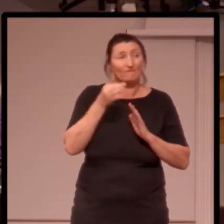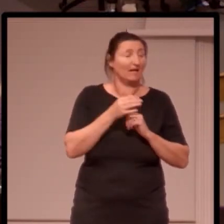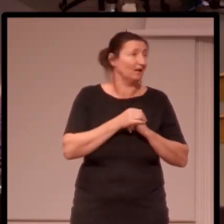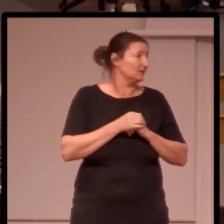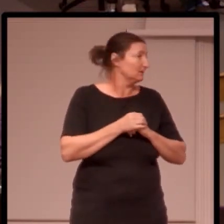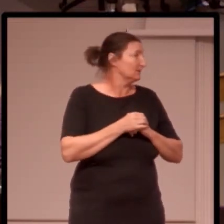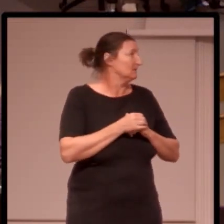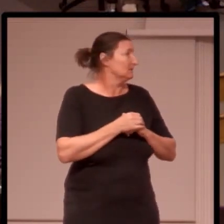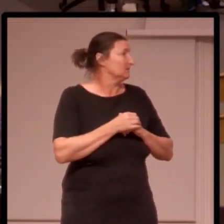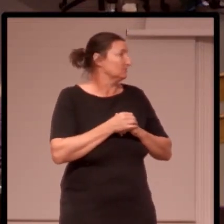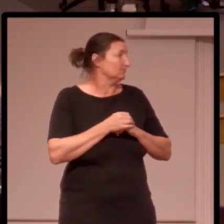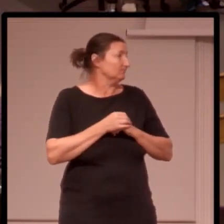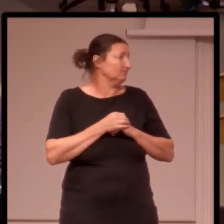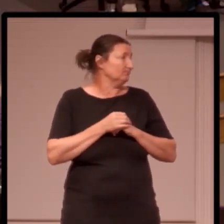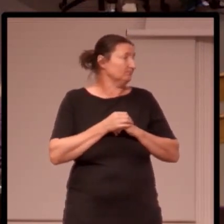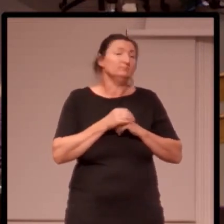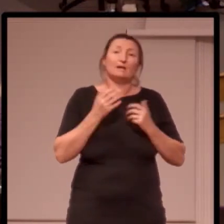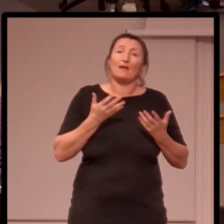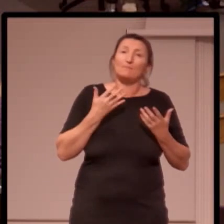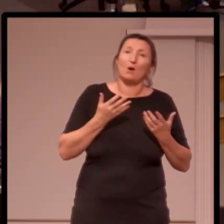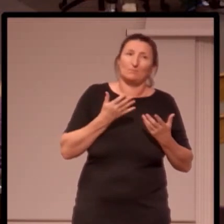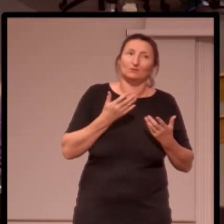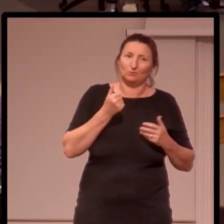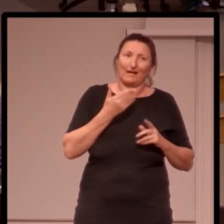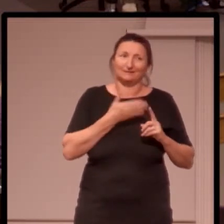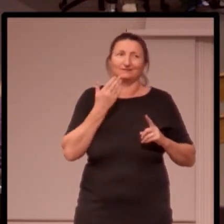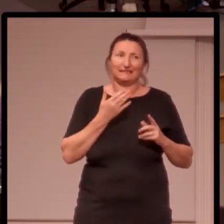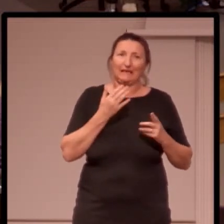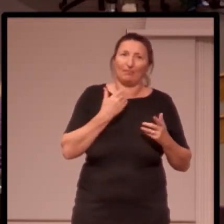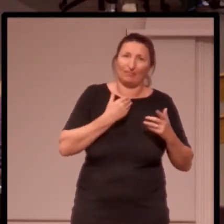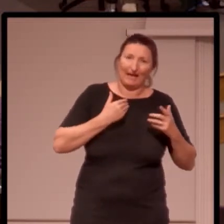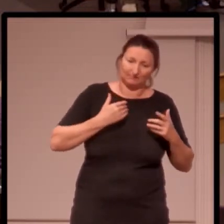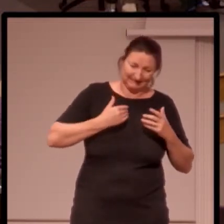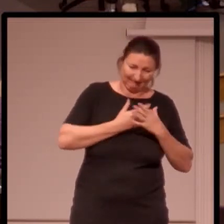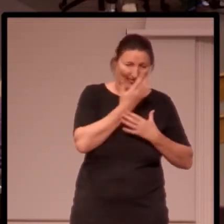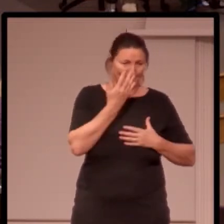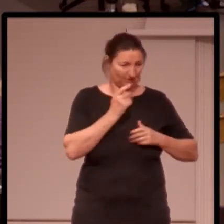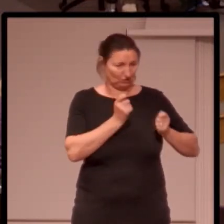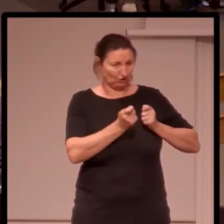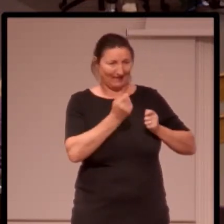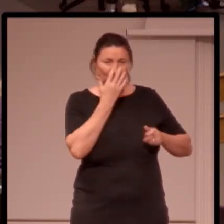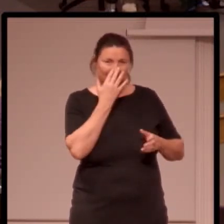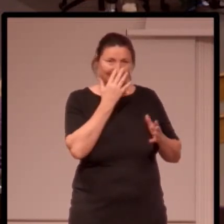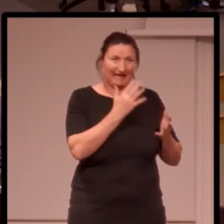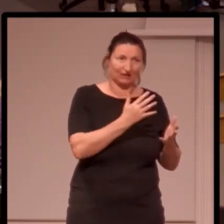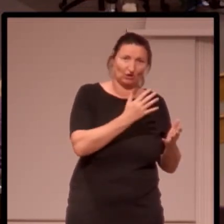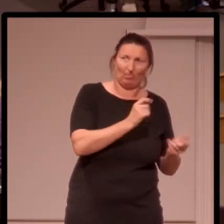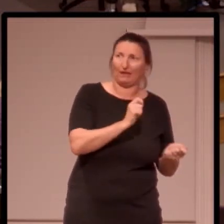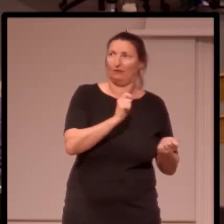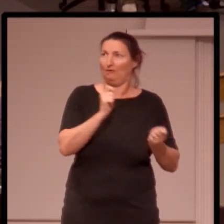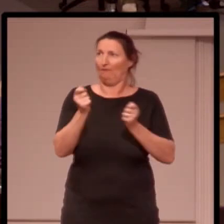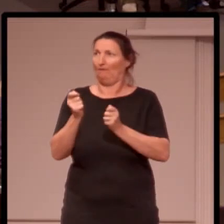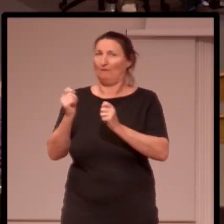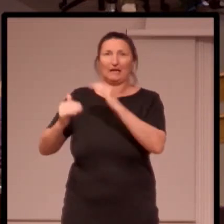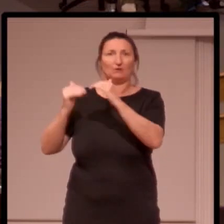going through a massive developmental and emotional change, to then transition into a completely different service where you don't know